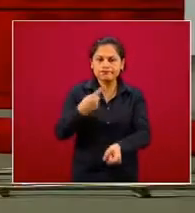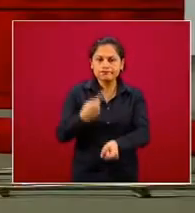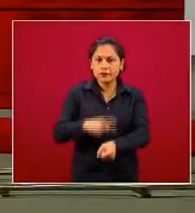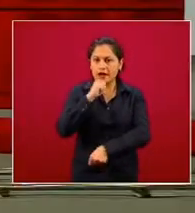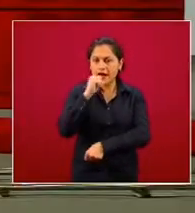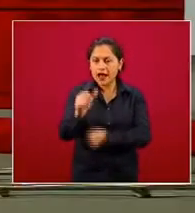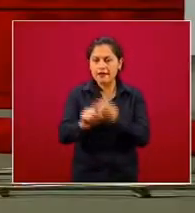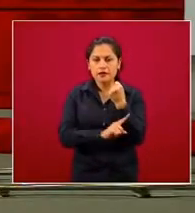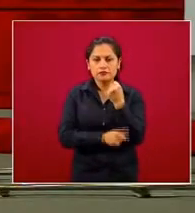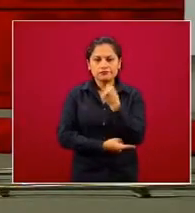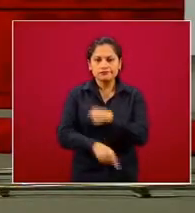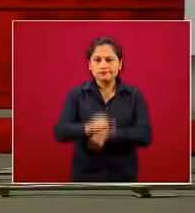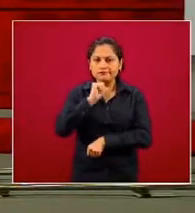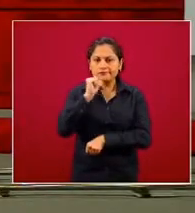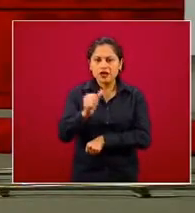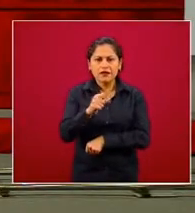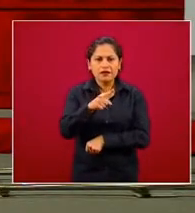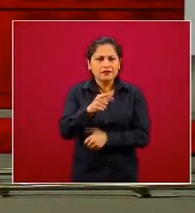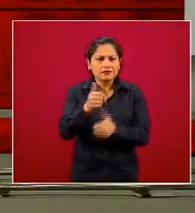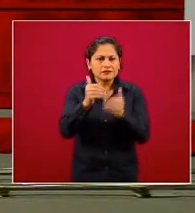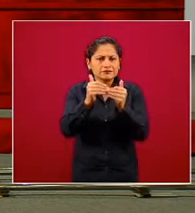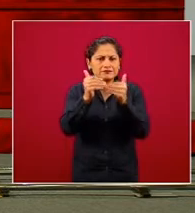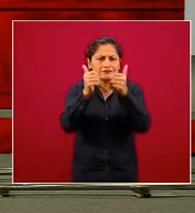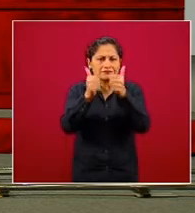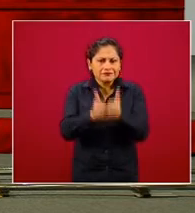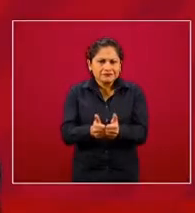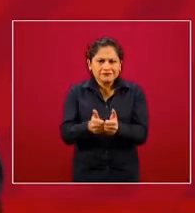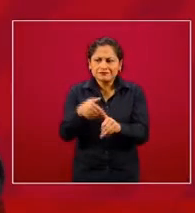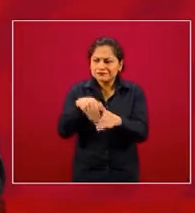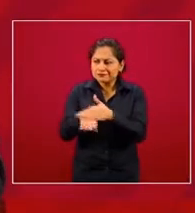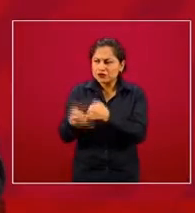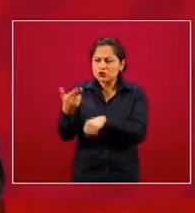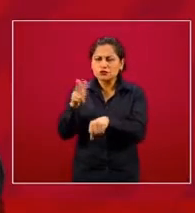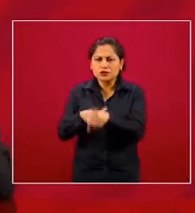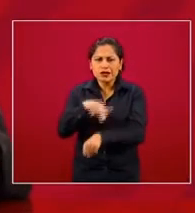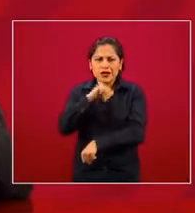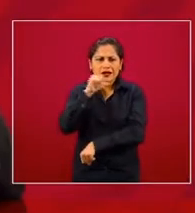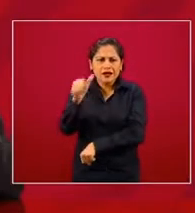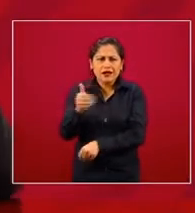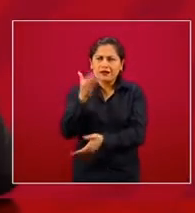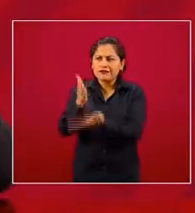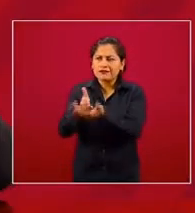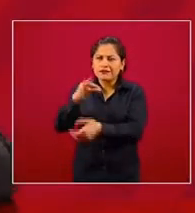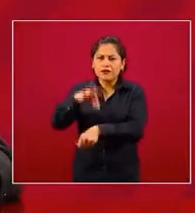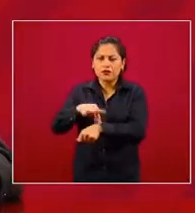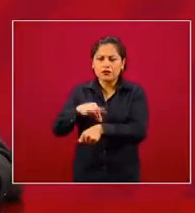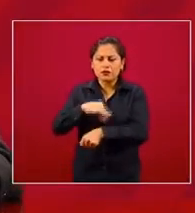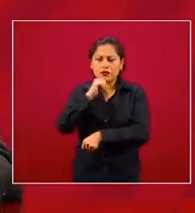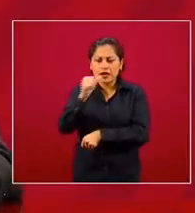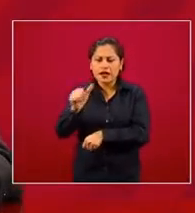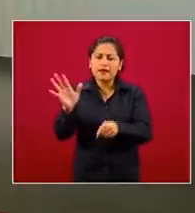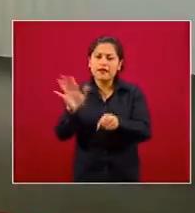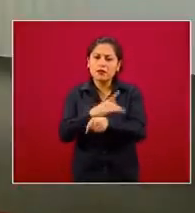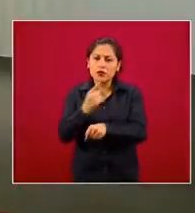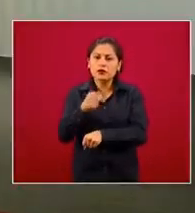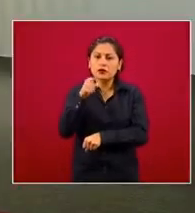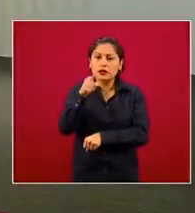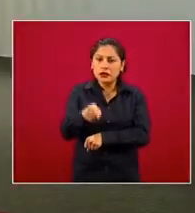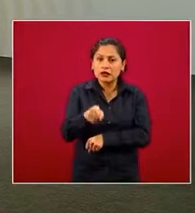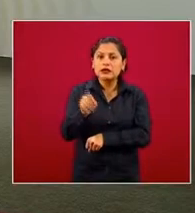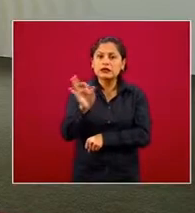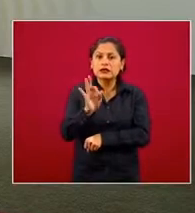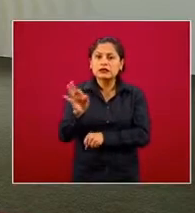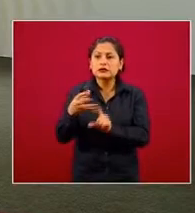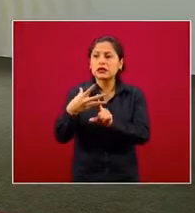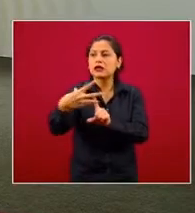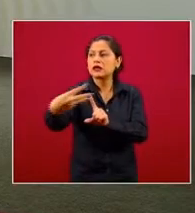do not go to the ER or to the hospitals, because you might transmit the virus. Individually, you